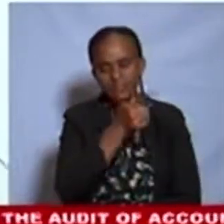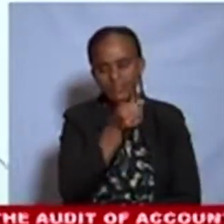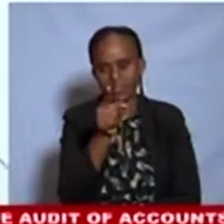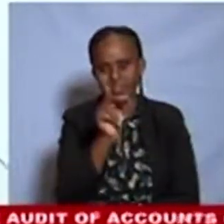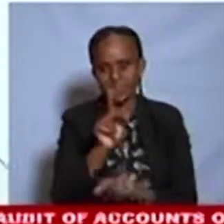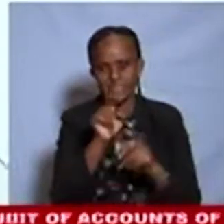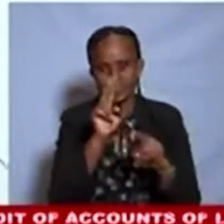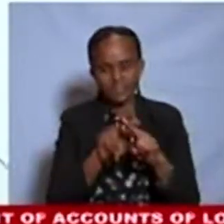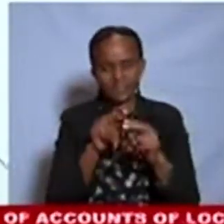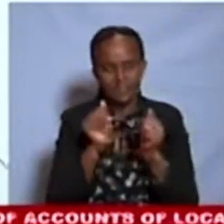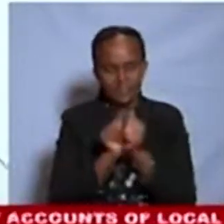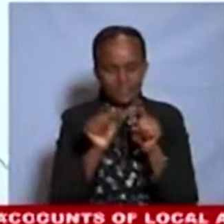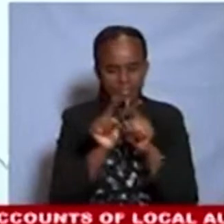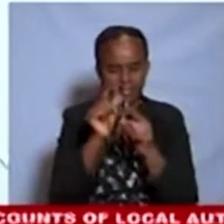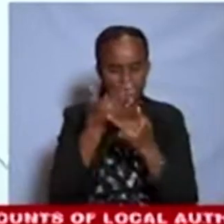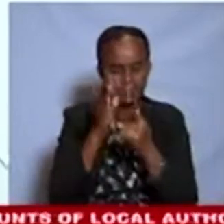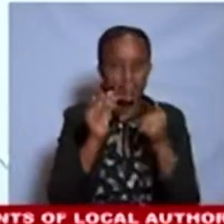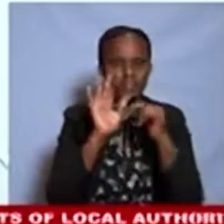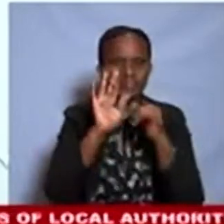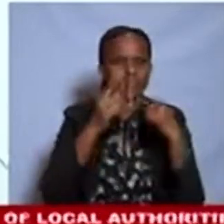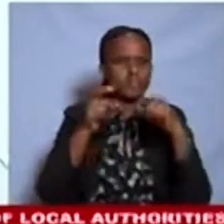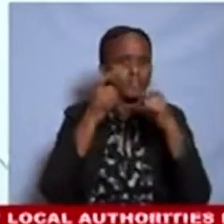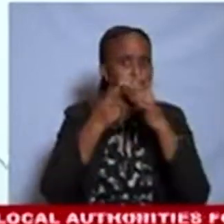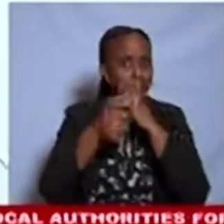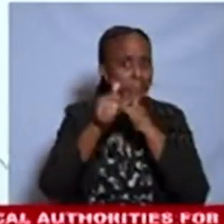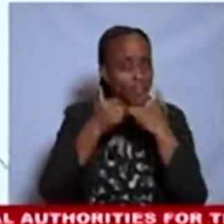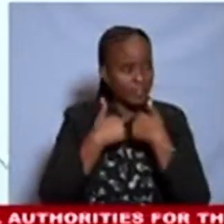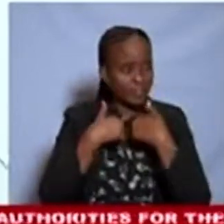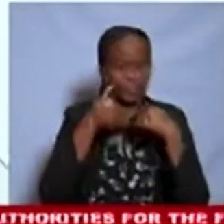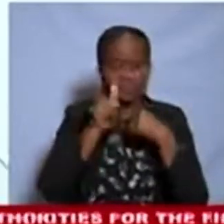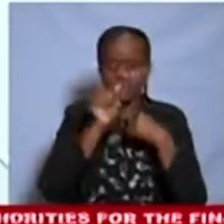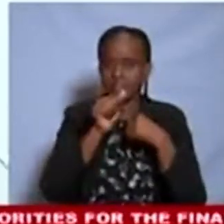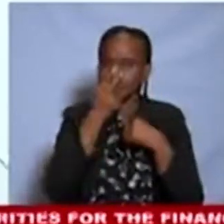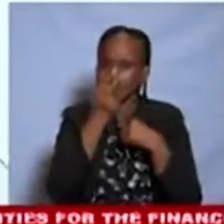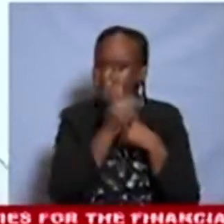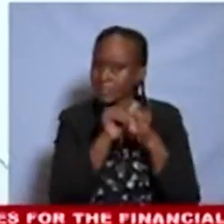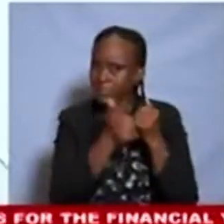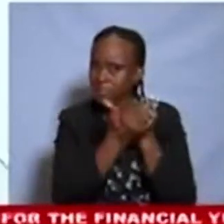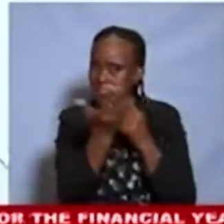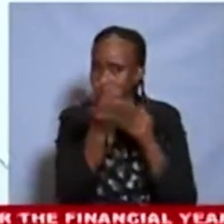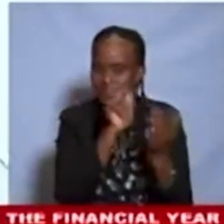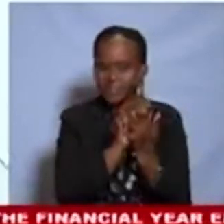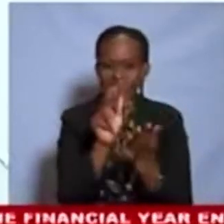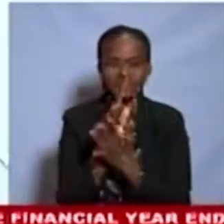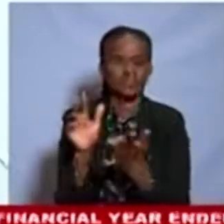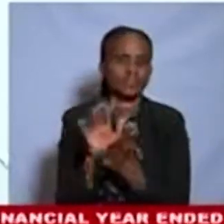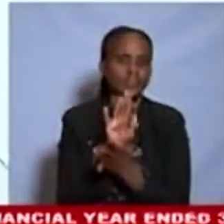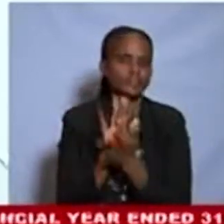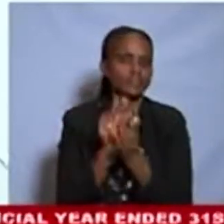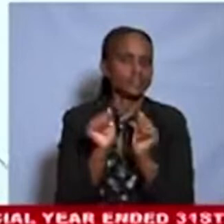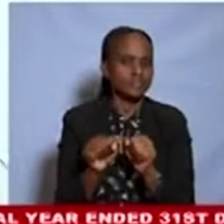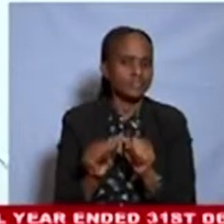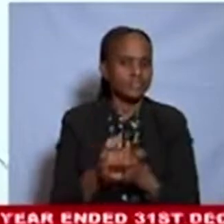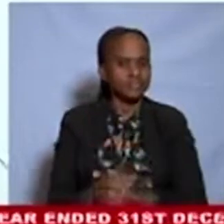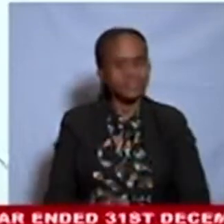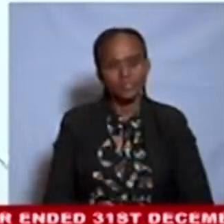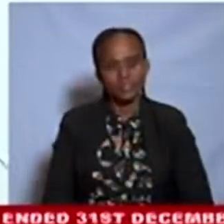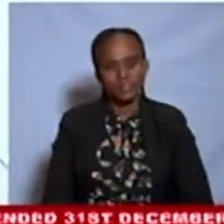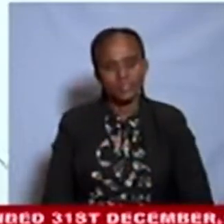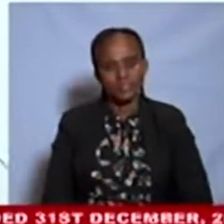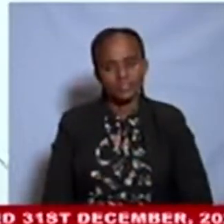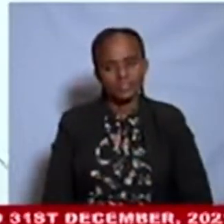with Zema to share the challenges that you have so that you can see how these can be approved quickly?